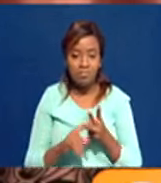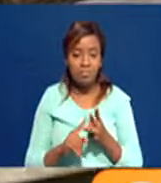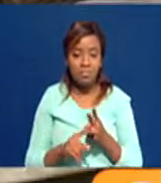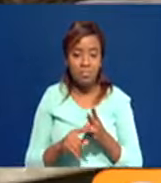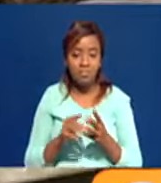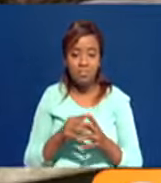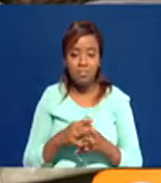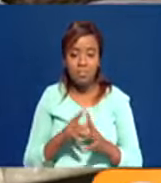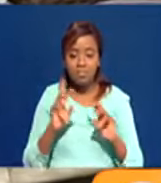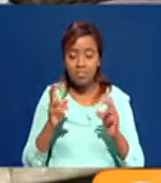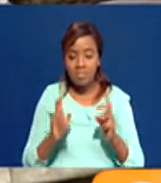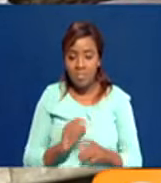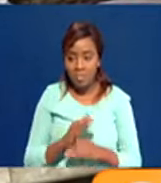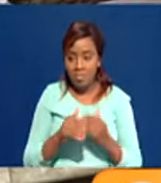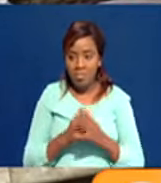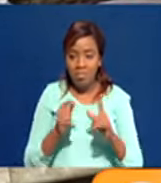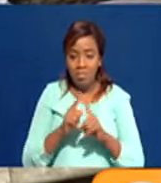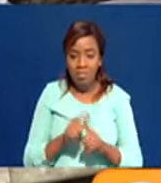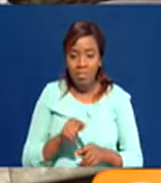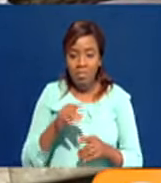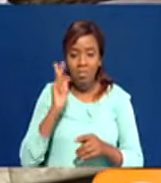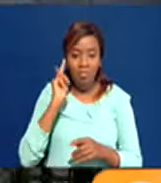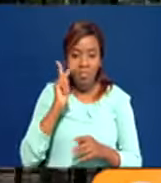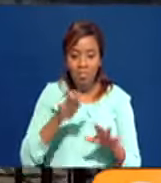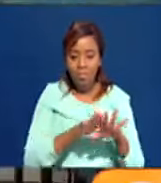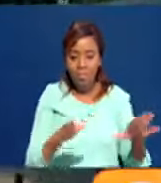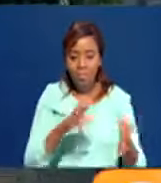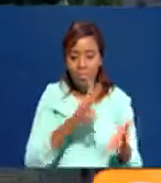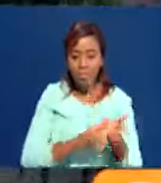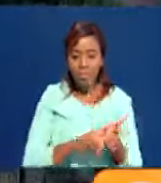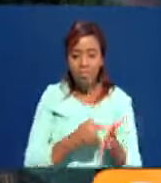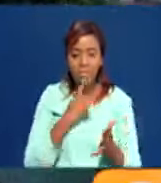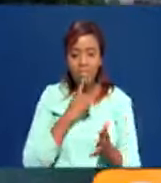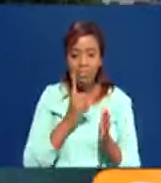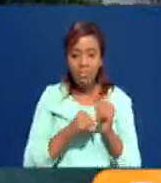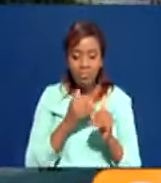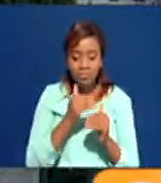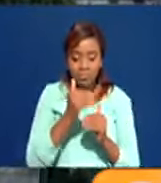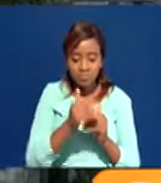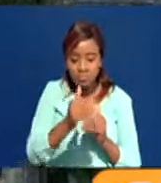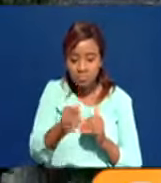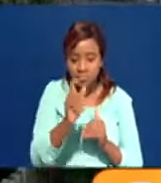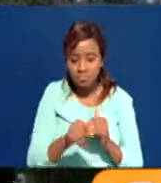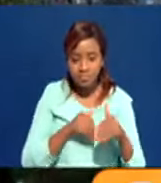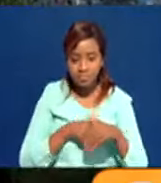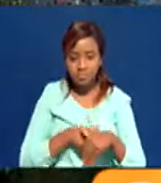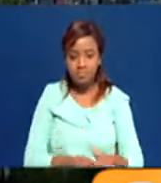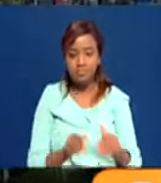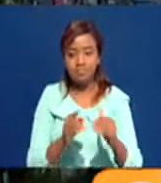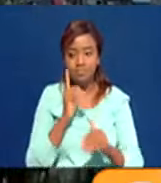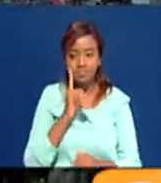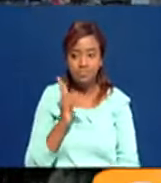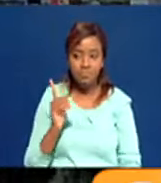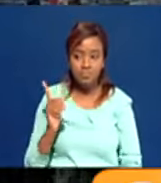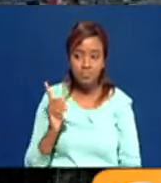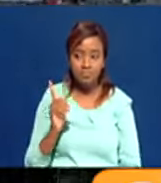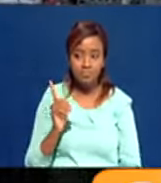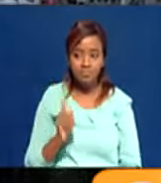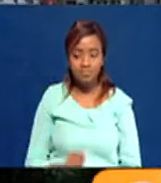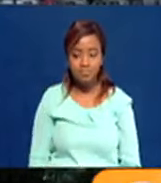land issues. According to the Kisii Land Registrar, the following steps must be followed for one to register land or to transfer it to another